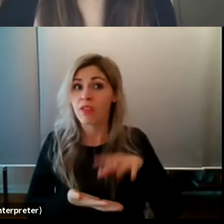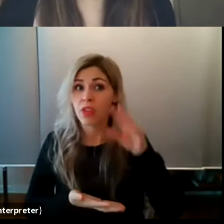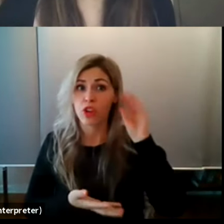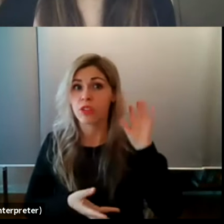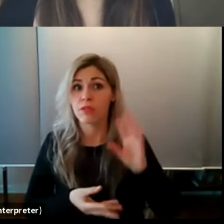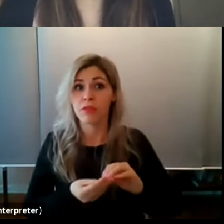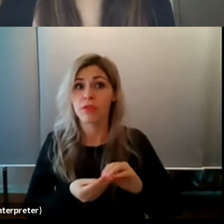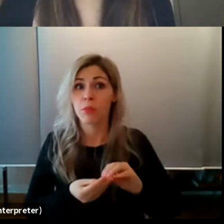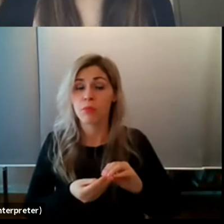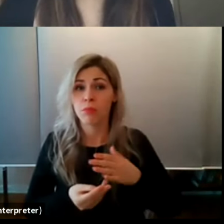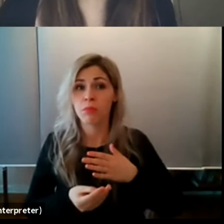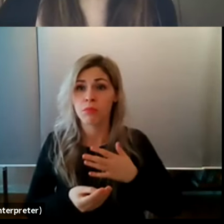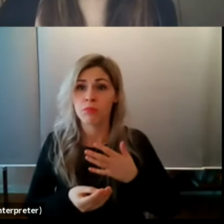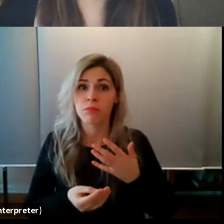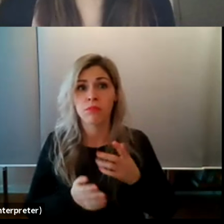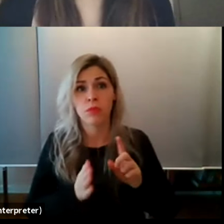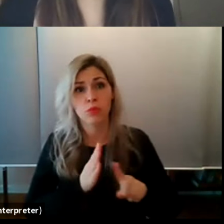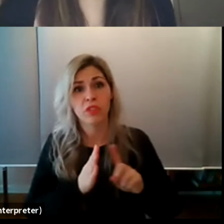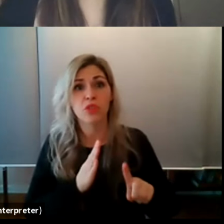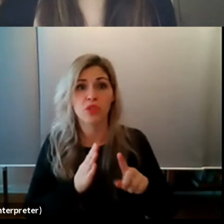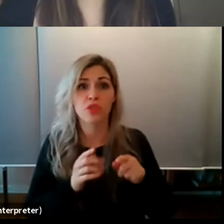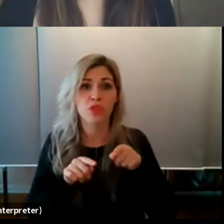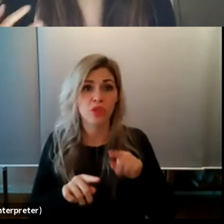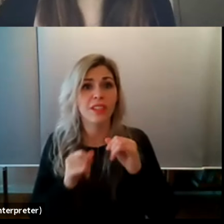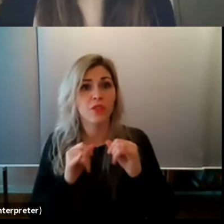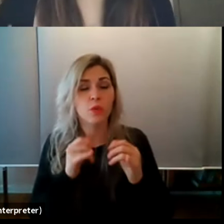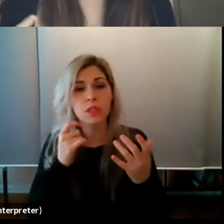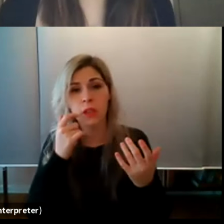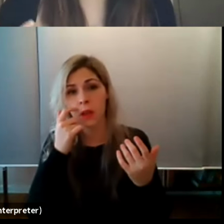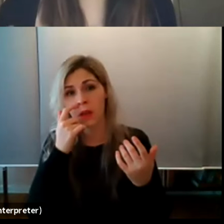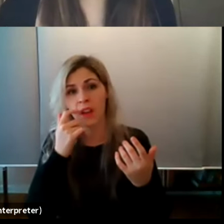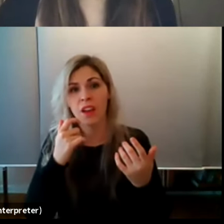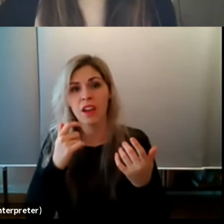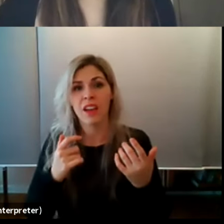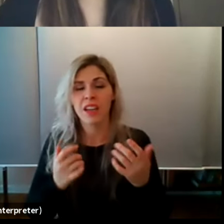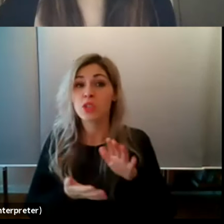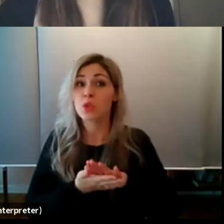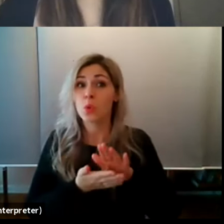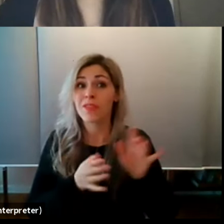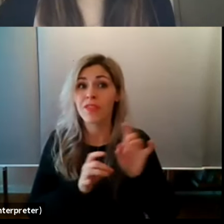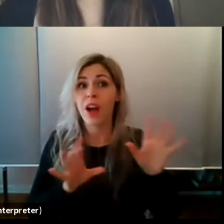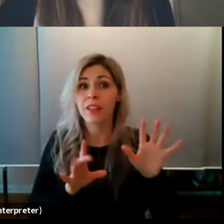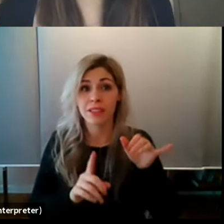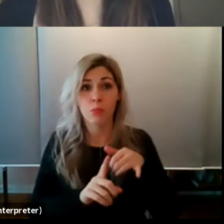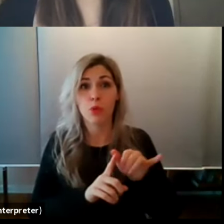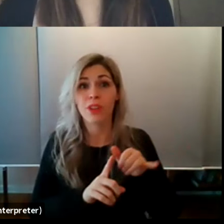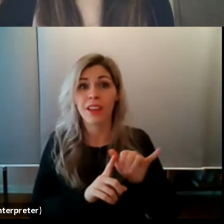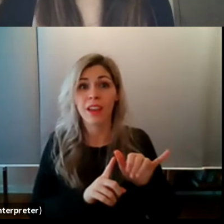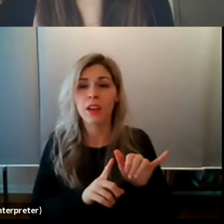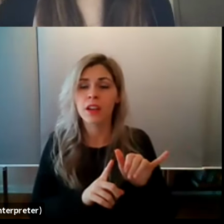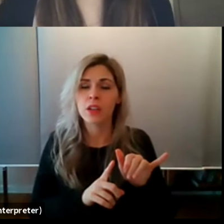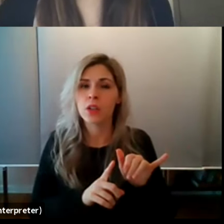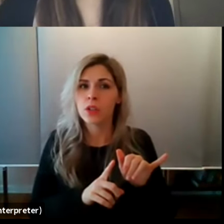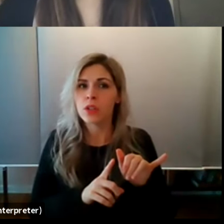group participants through this interview is that this is school violence and bullying. It's an issue that